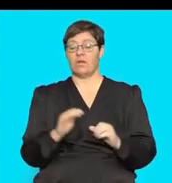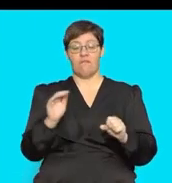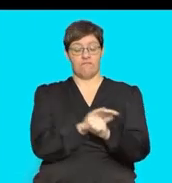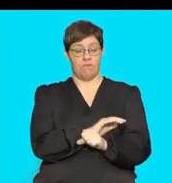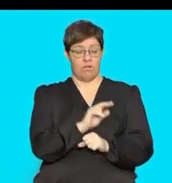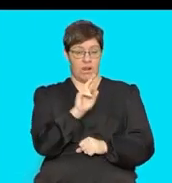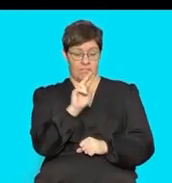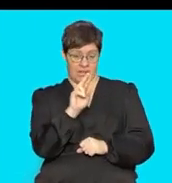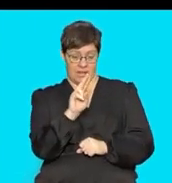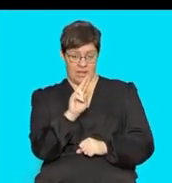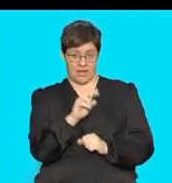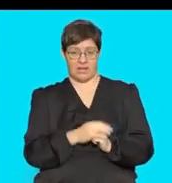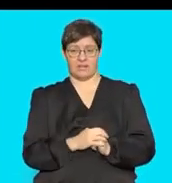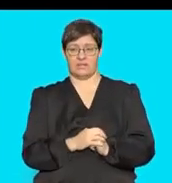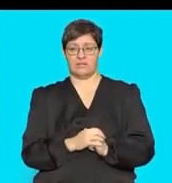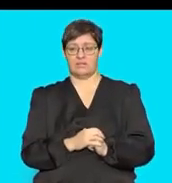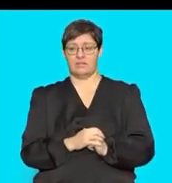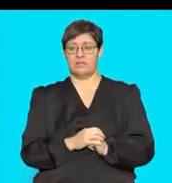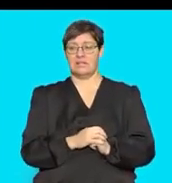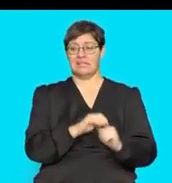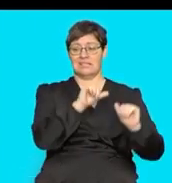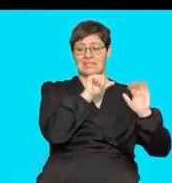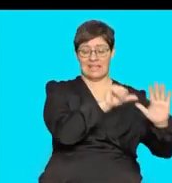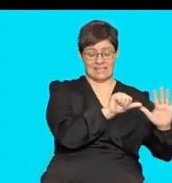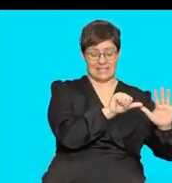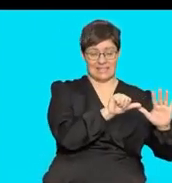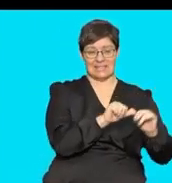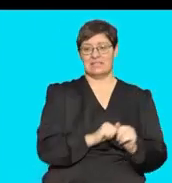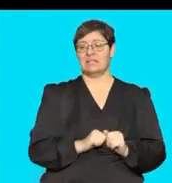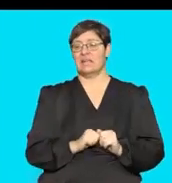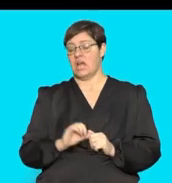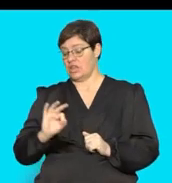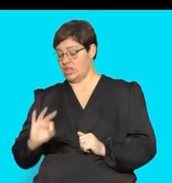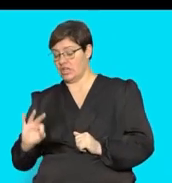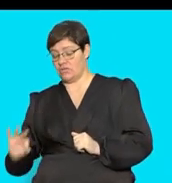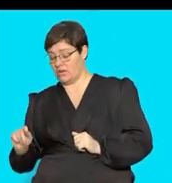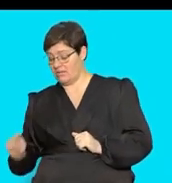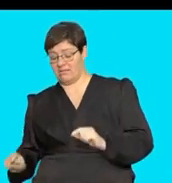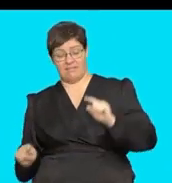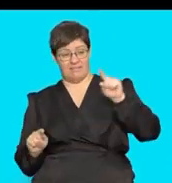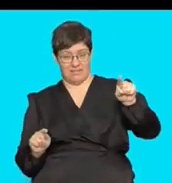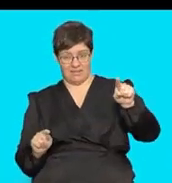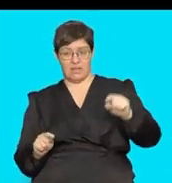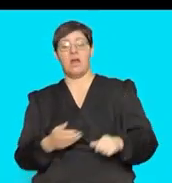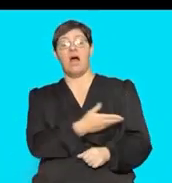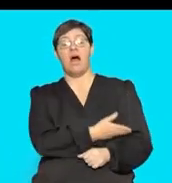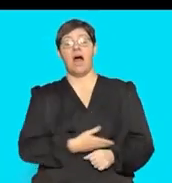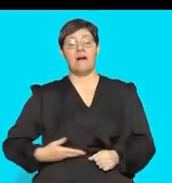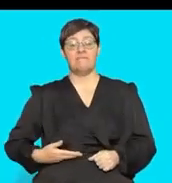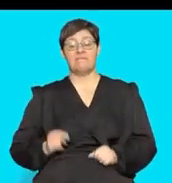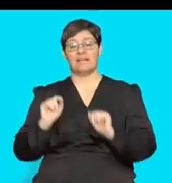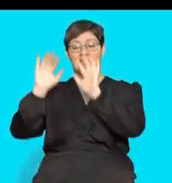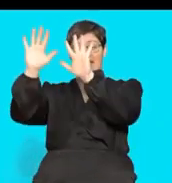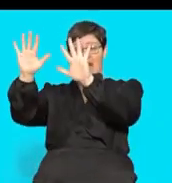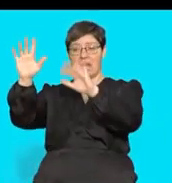in terms of 6 and 33. So this is our full pair. And our half pair